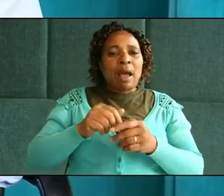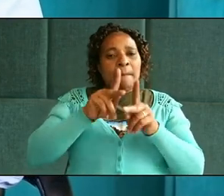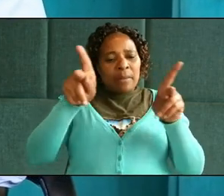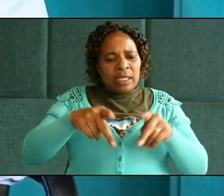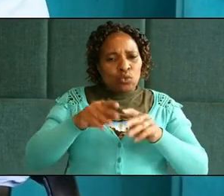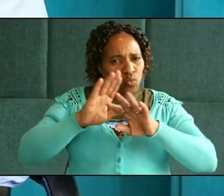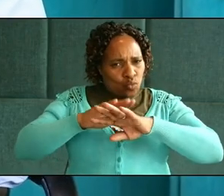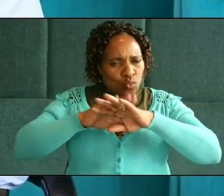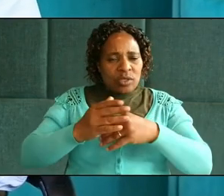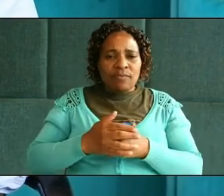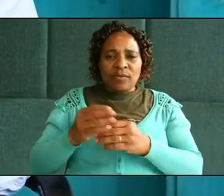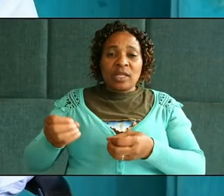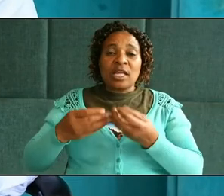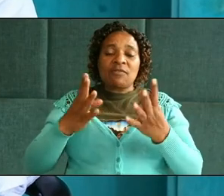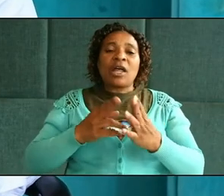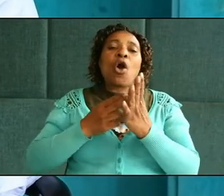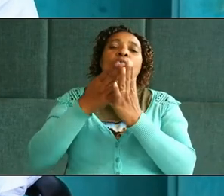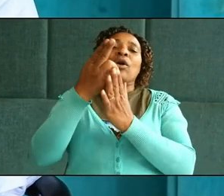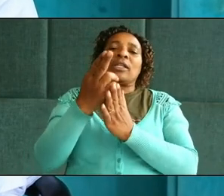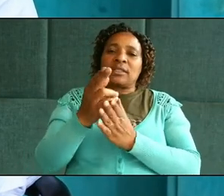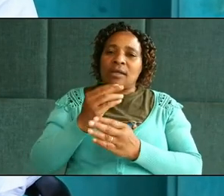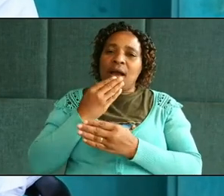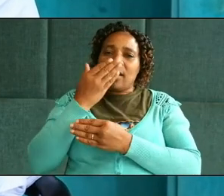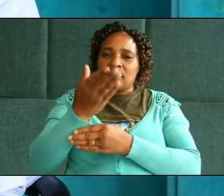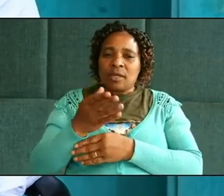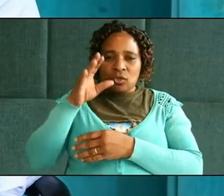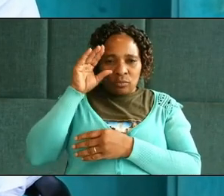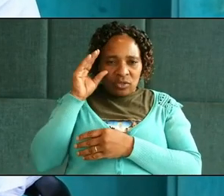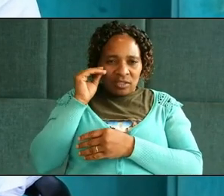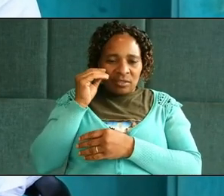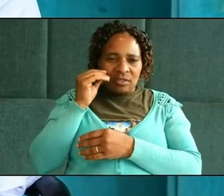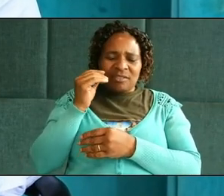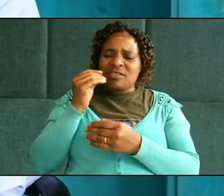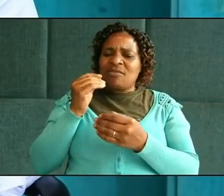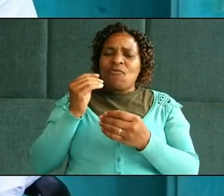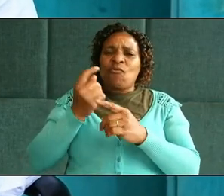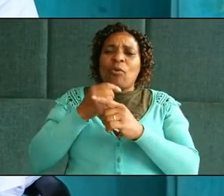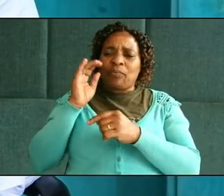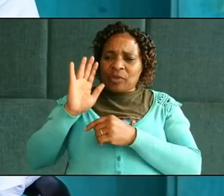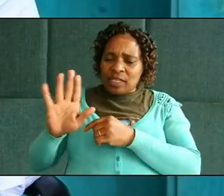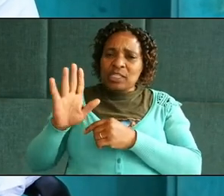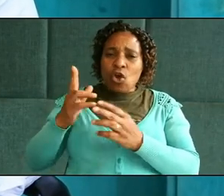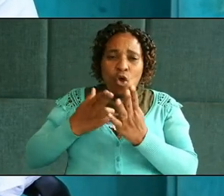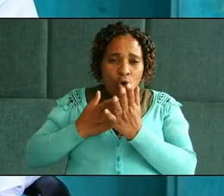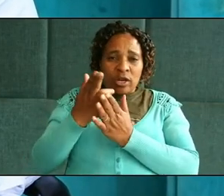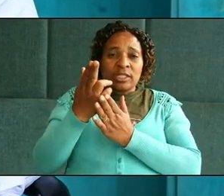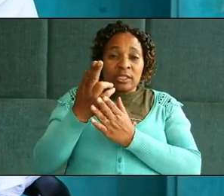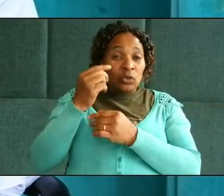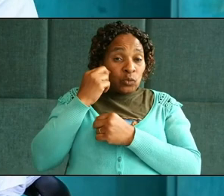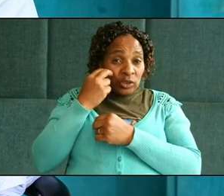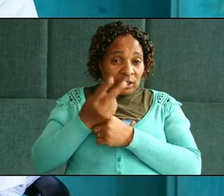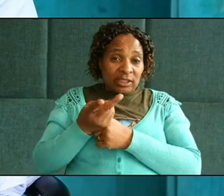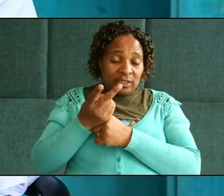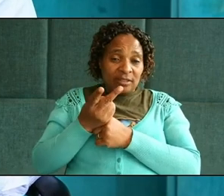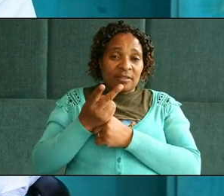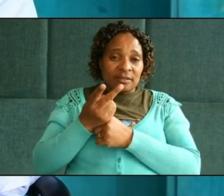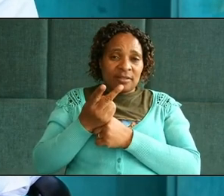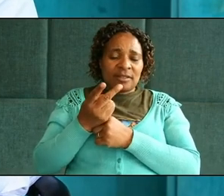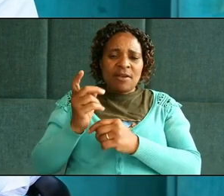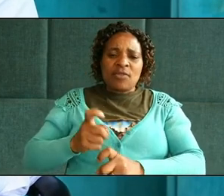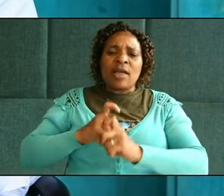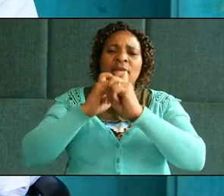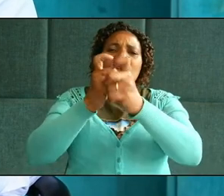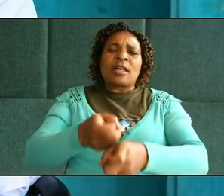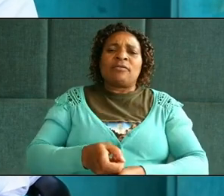gave an honest answer to Moses. Due to his honesty, we see him like being